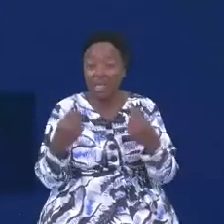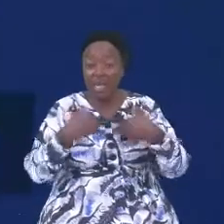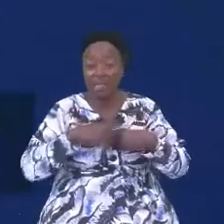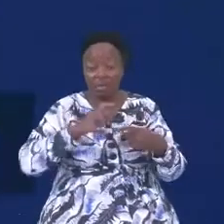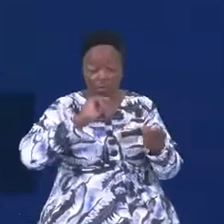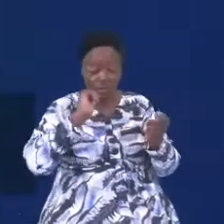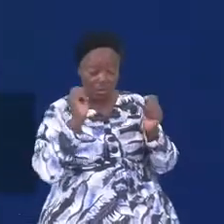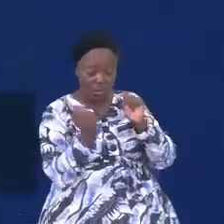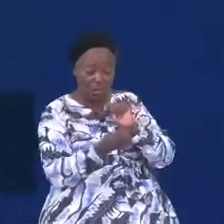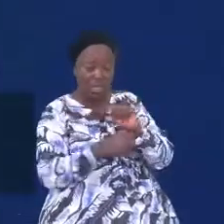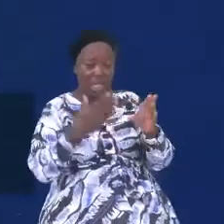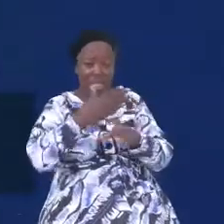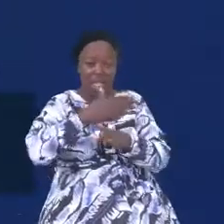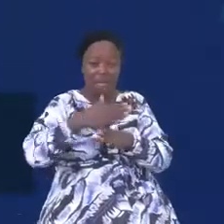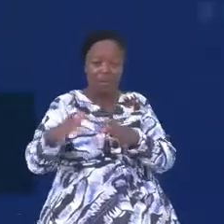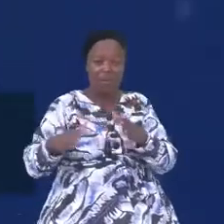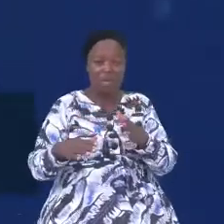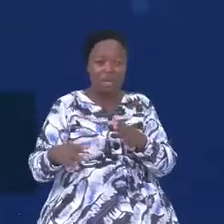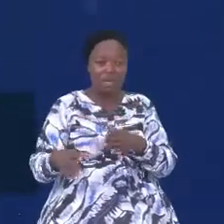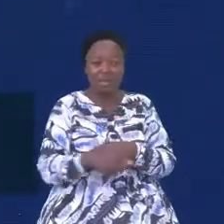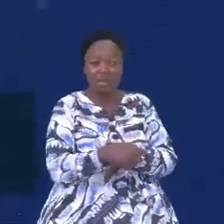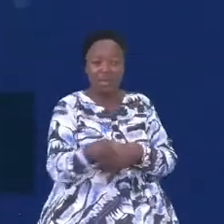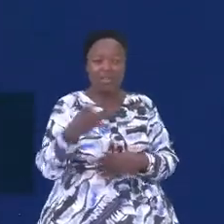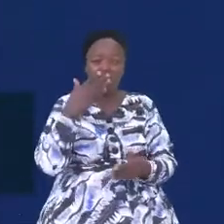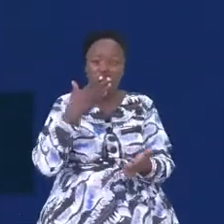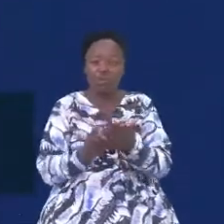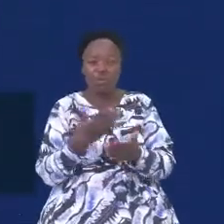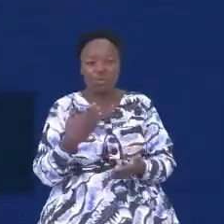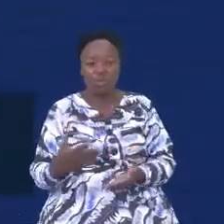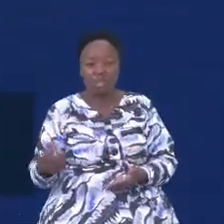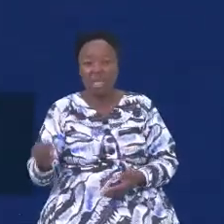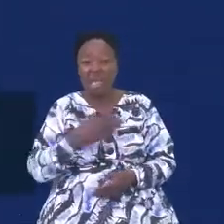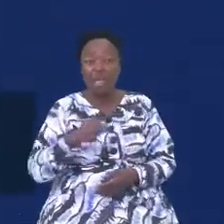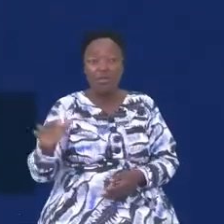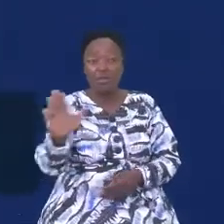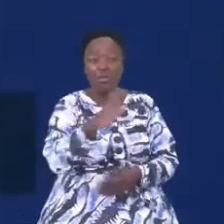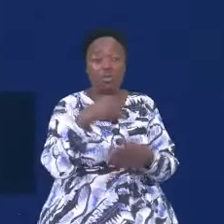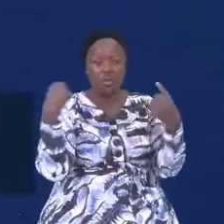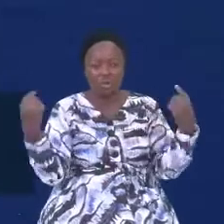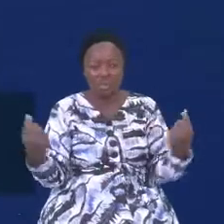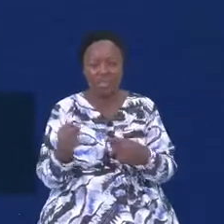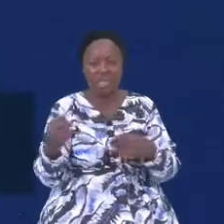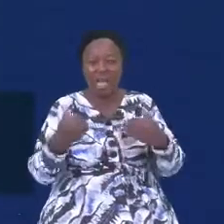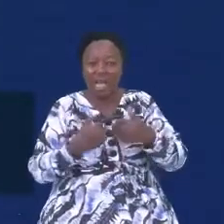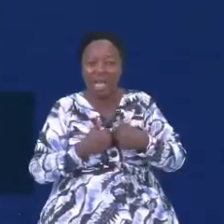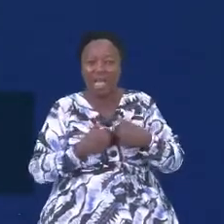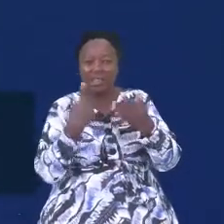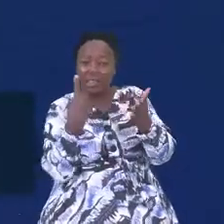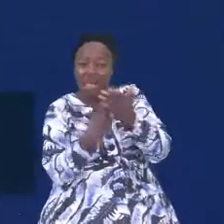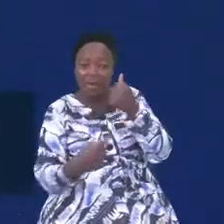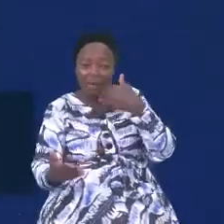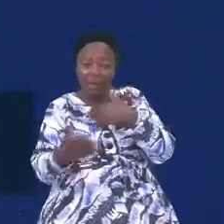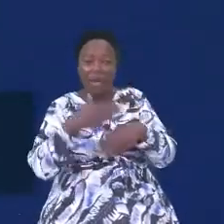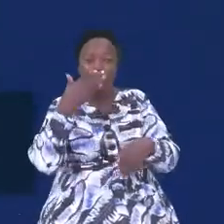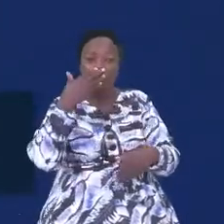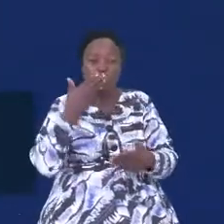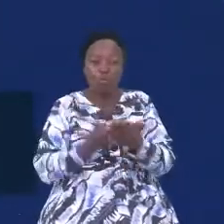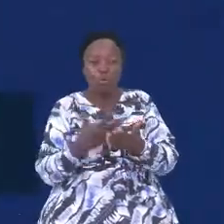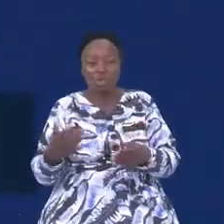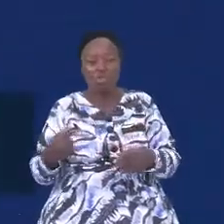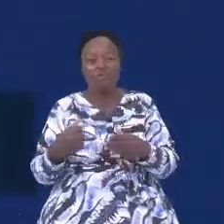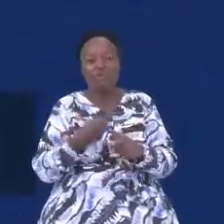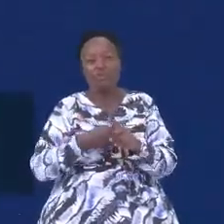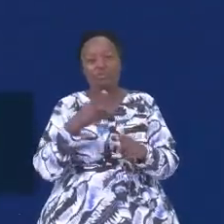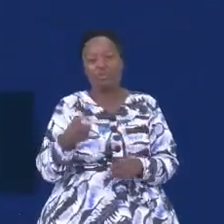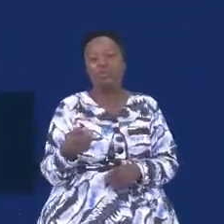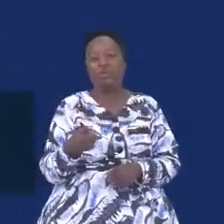turned away these good things, and your sins are withholding good things from you.